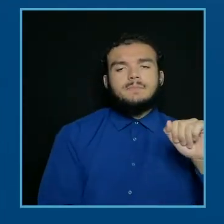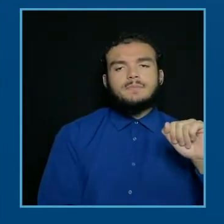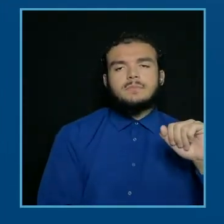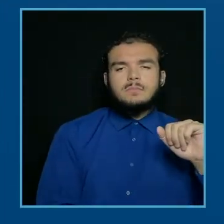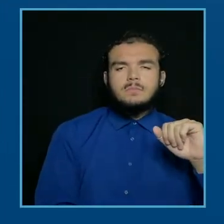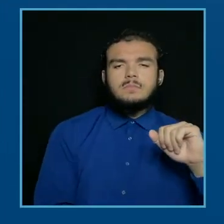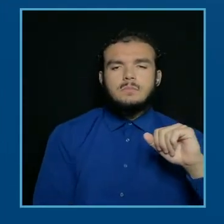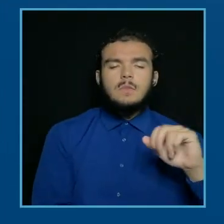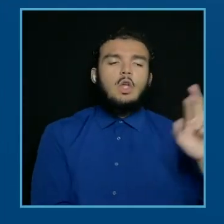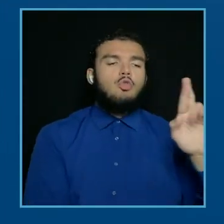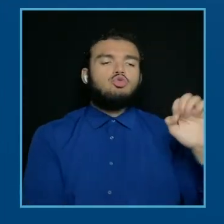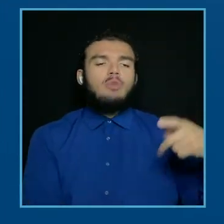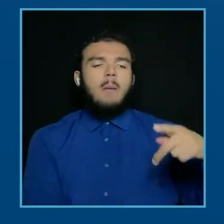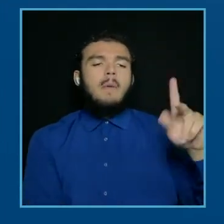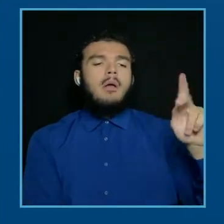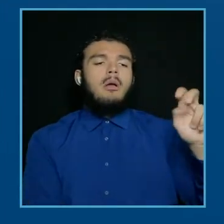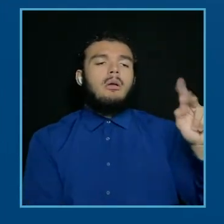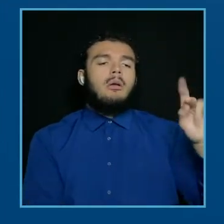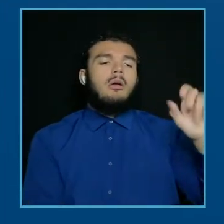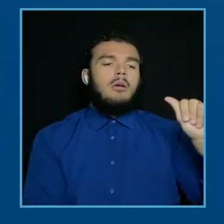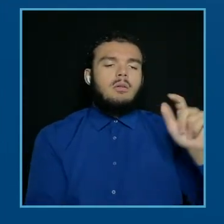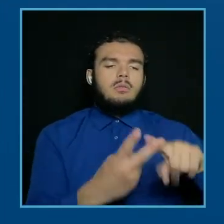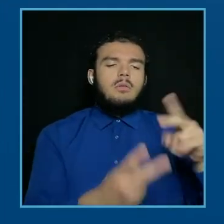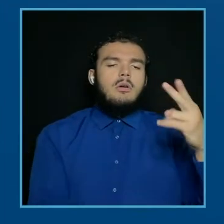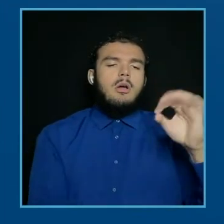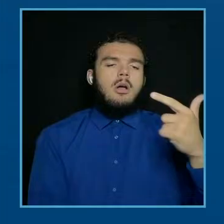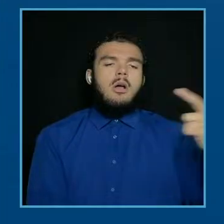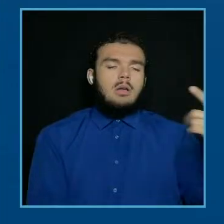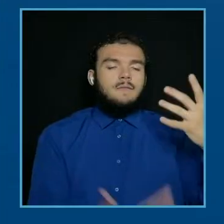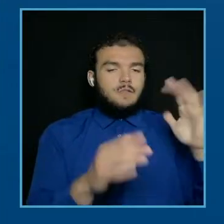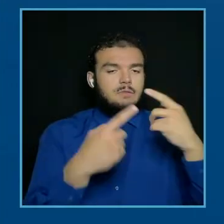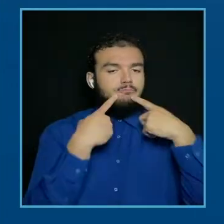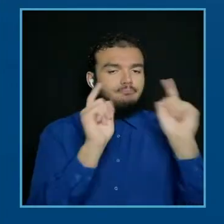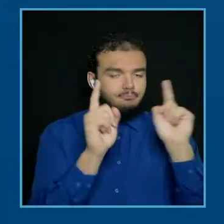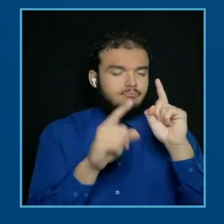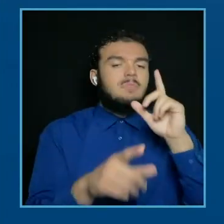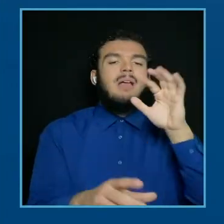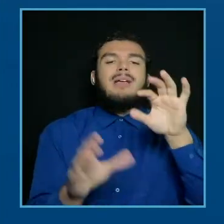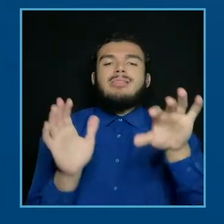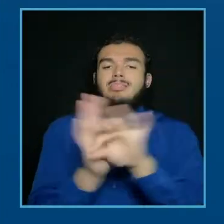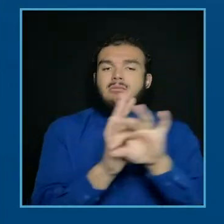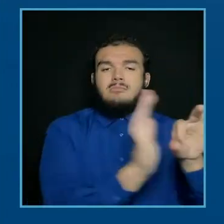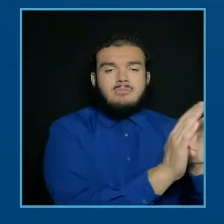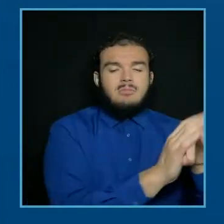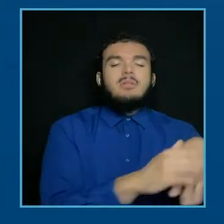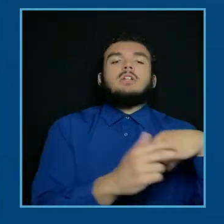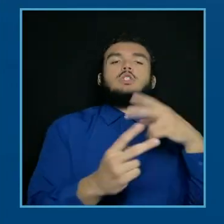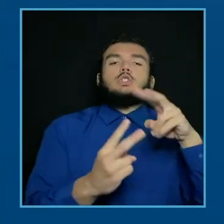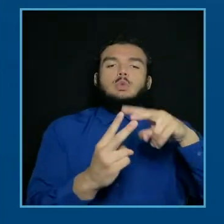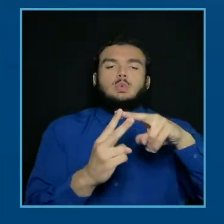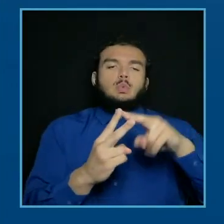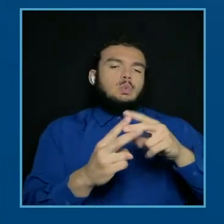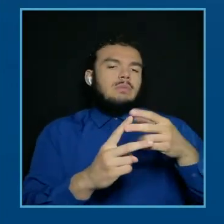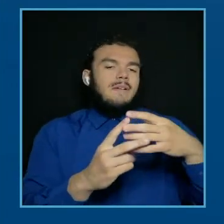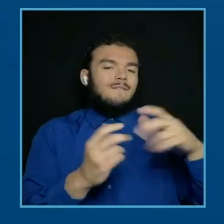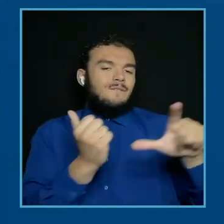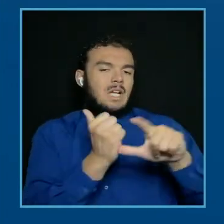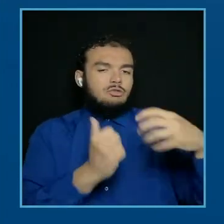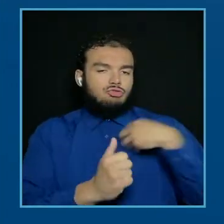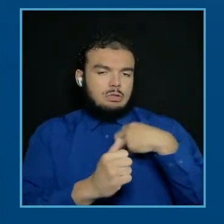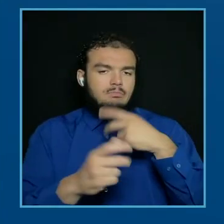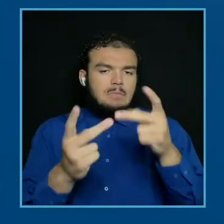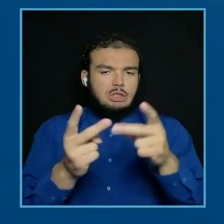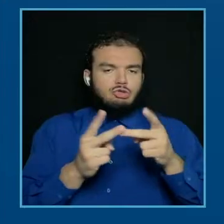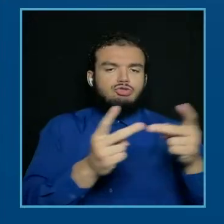Representative Kenyatta and Mr. Hogg were declared elected to the 2 remaining vice chair positions.